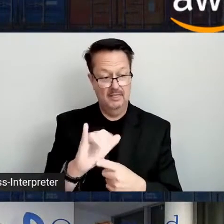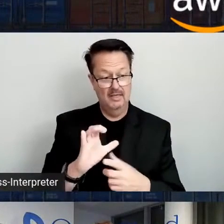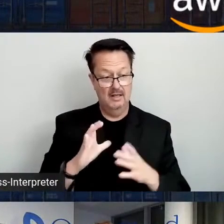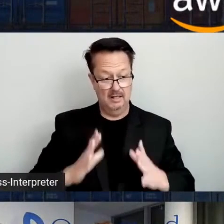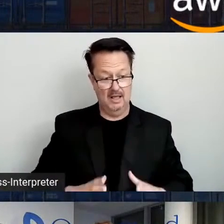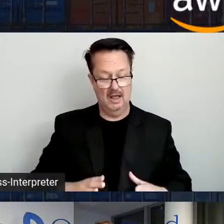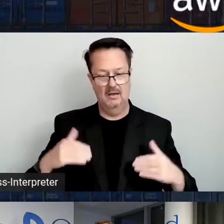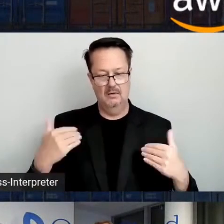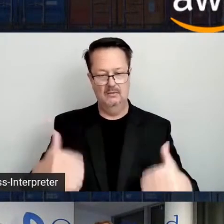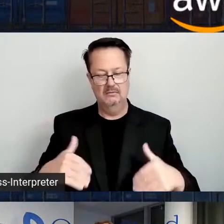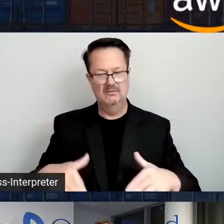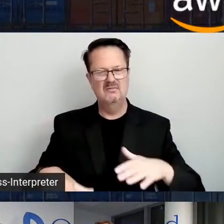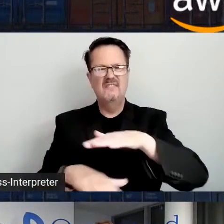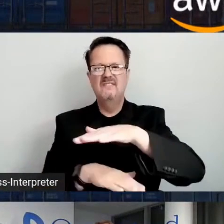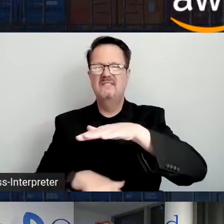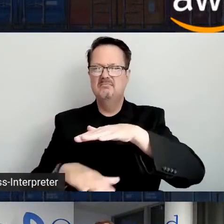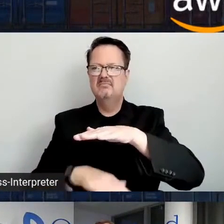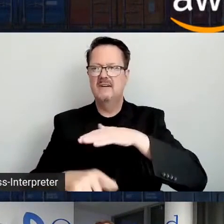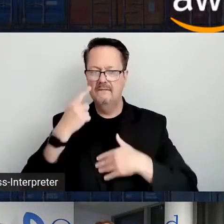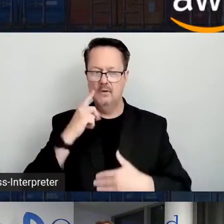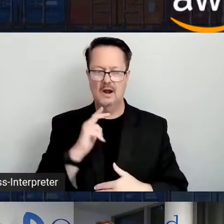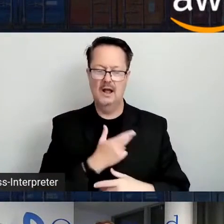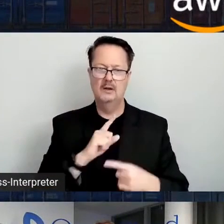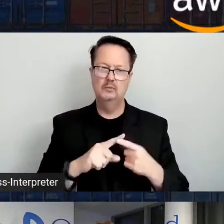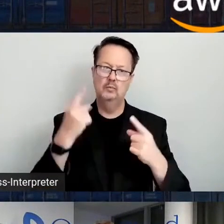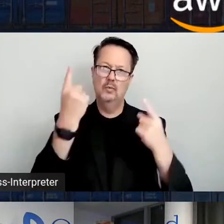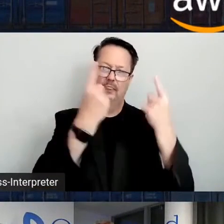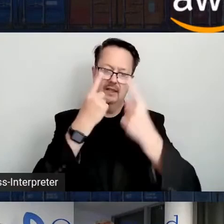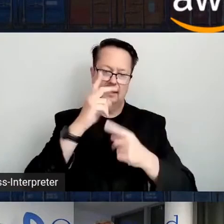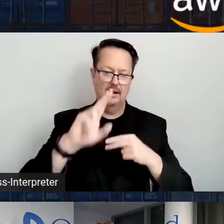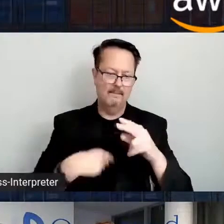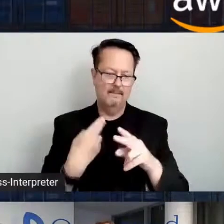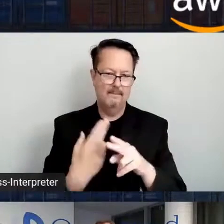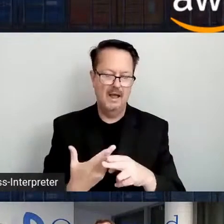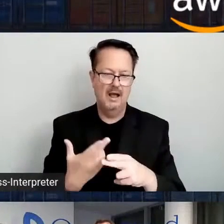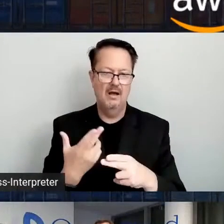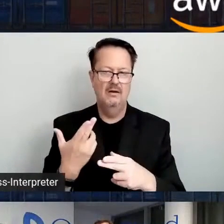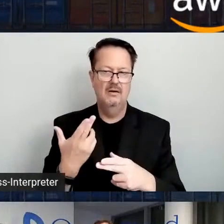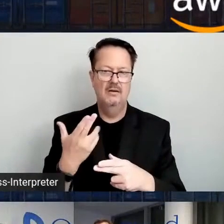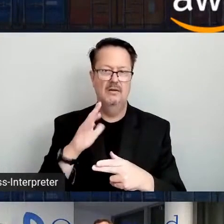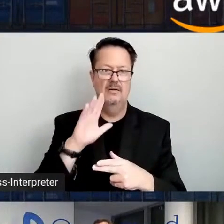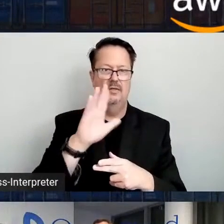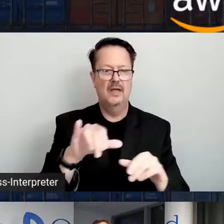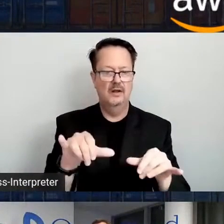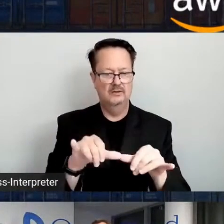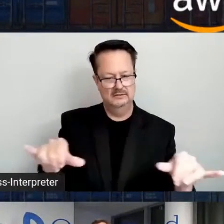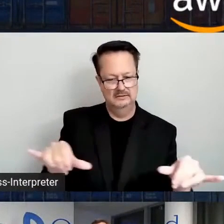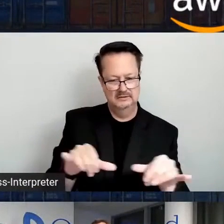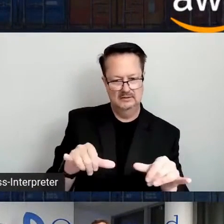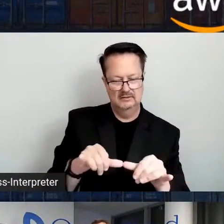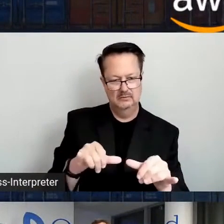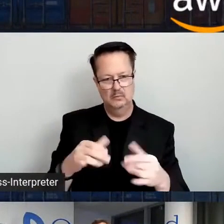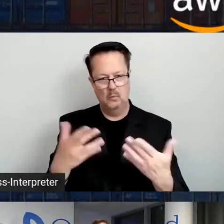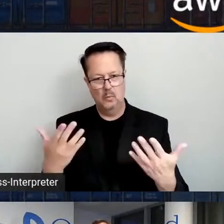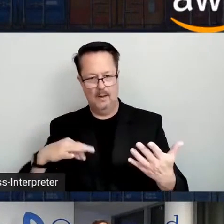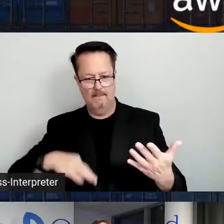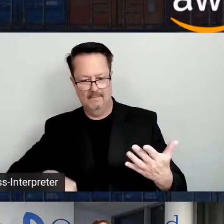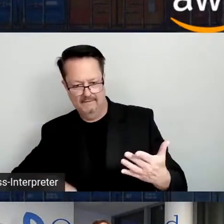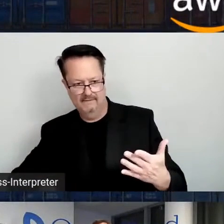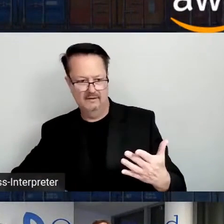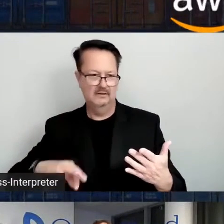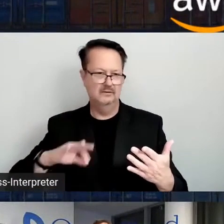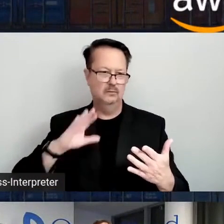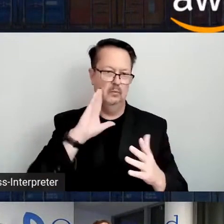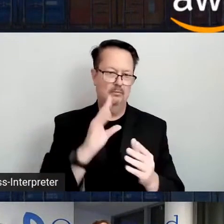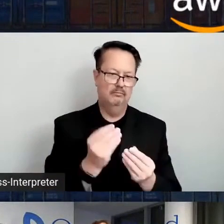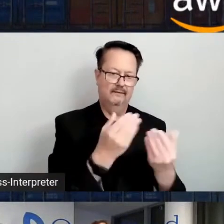really fundamental for us to think about the use case and the benefits it will bring to our client,